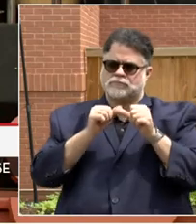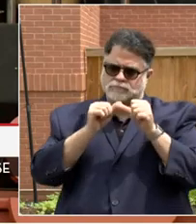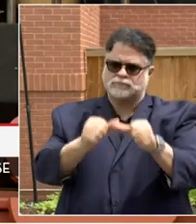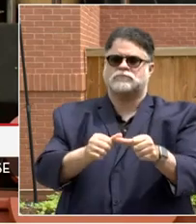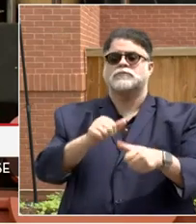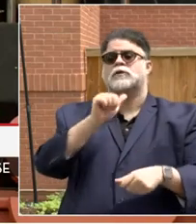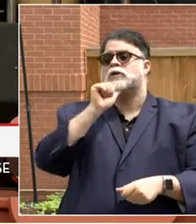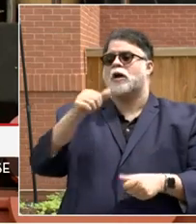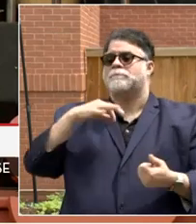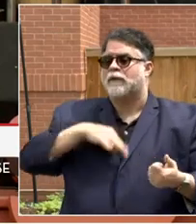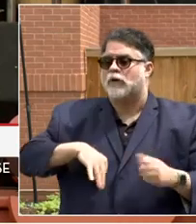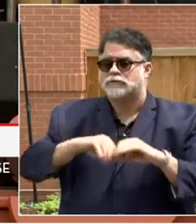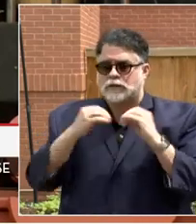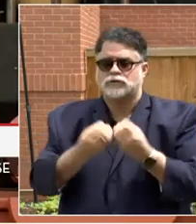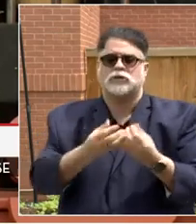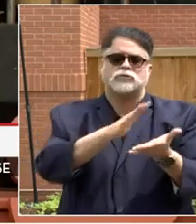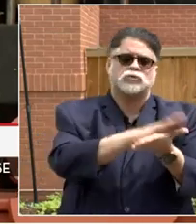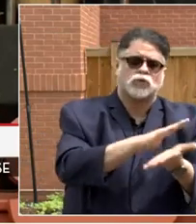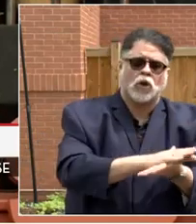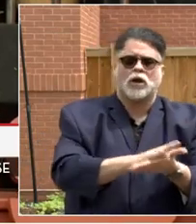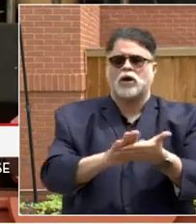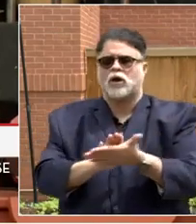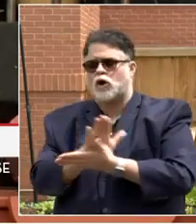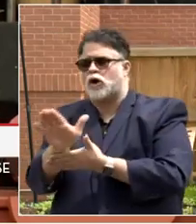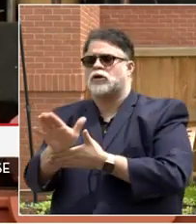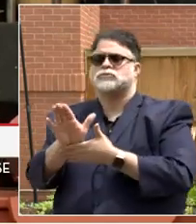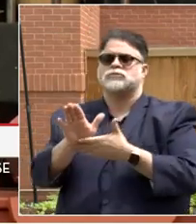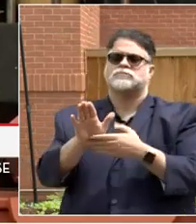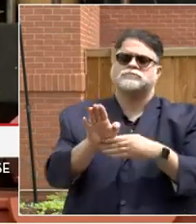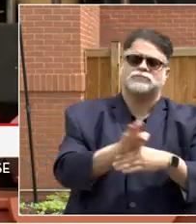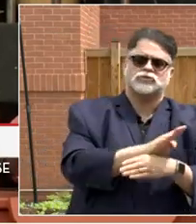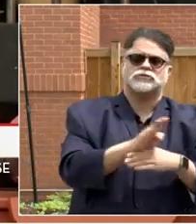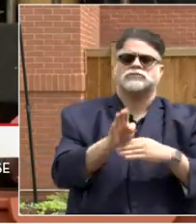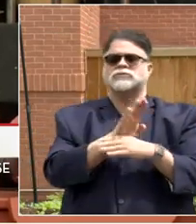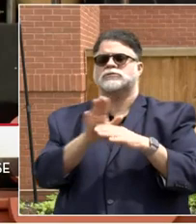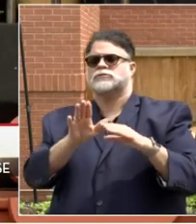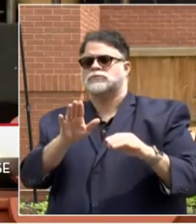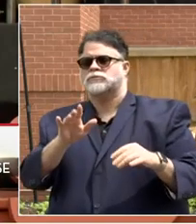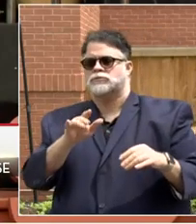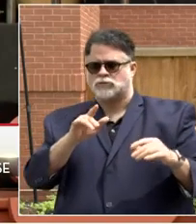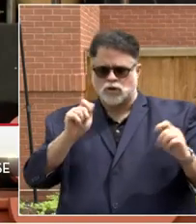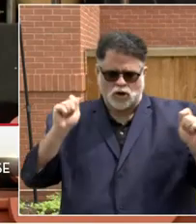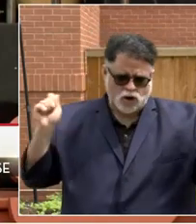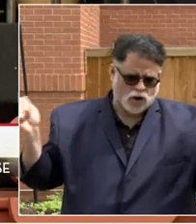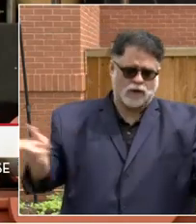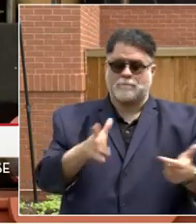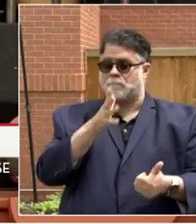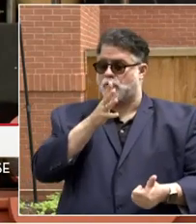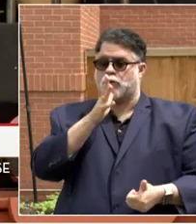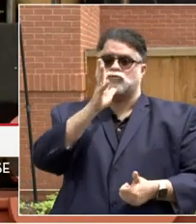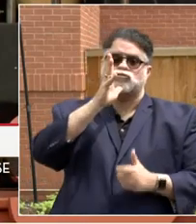takes our schools to keep our children, our grandmothers, and all of us safe.